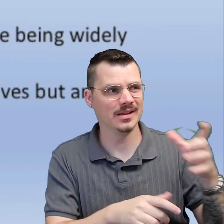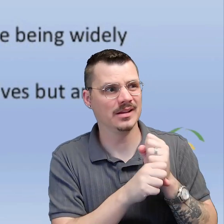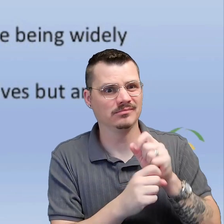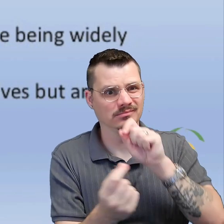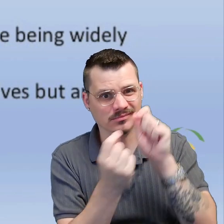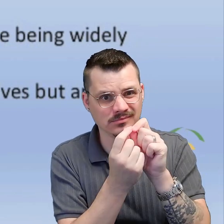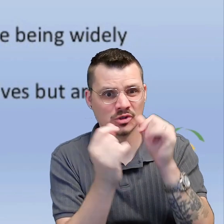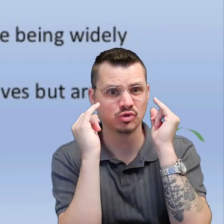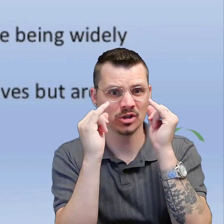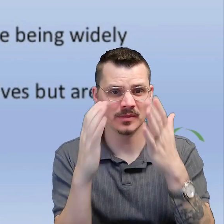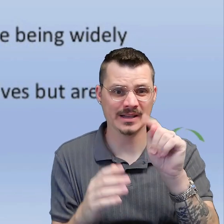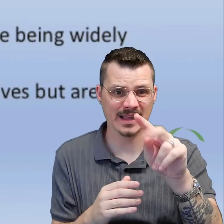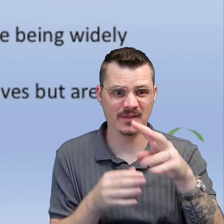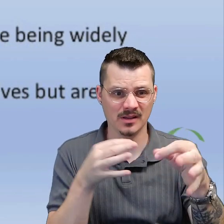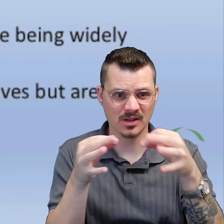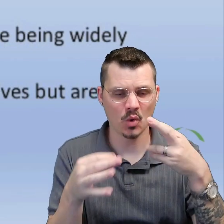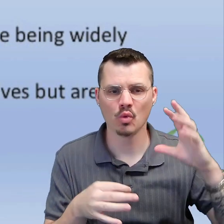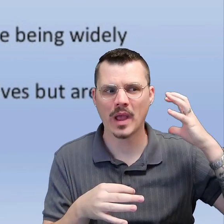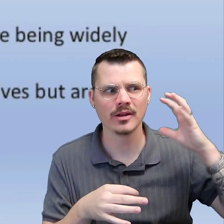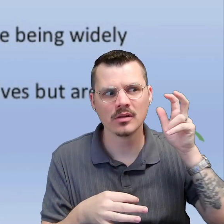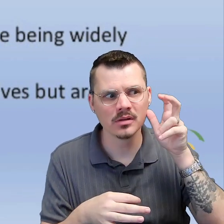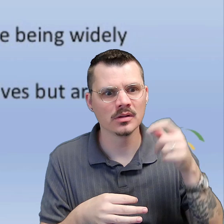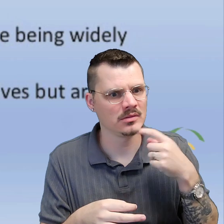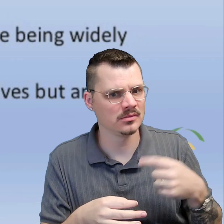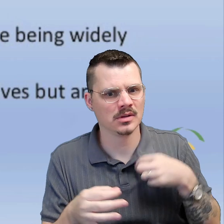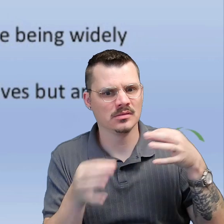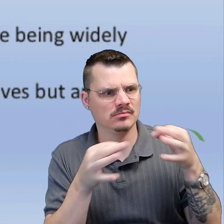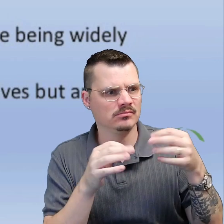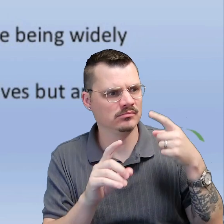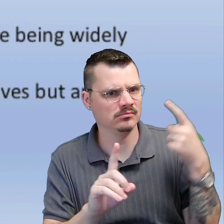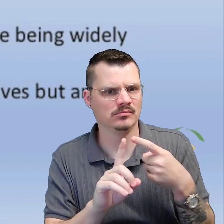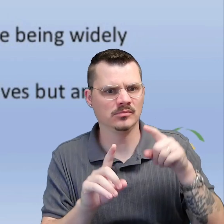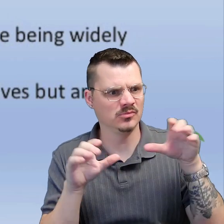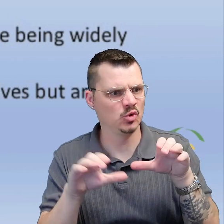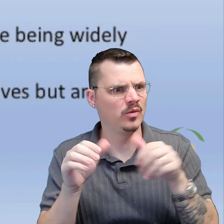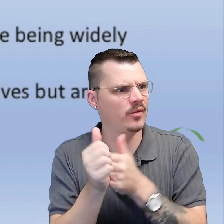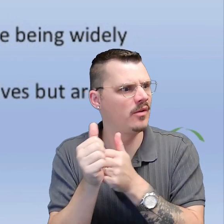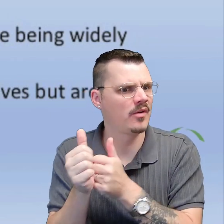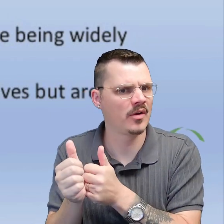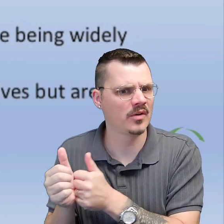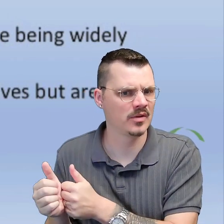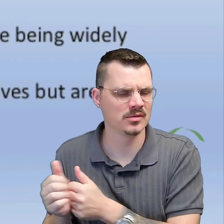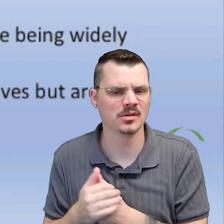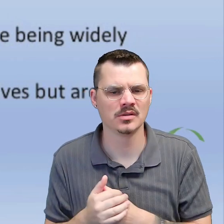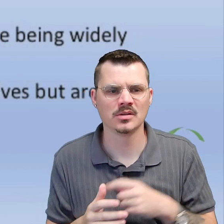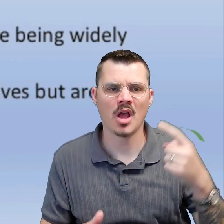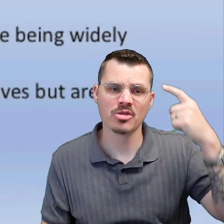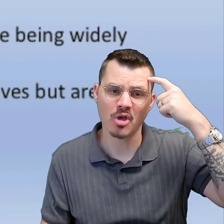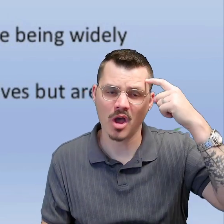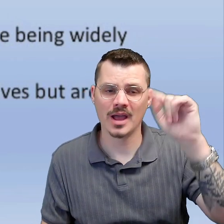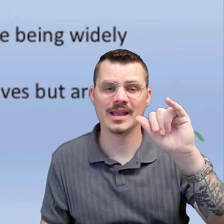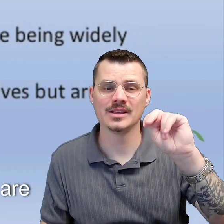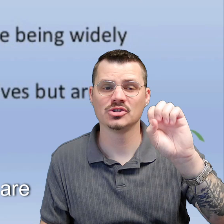instructions from the TV or the radio that are specific to them. Thought insertion is